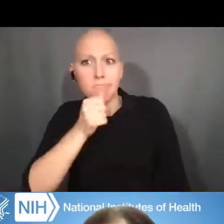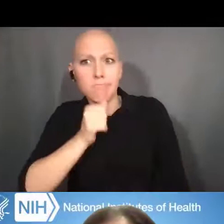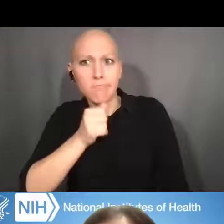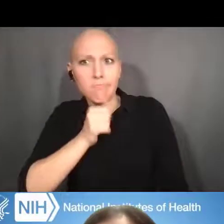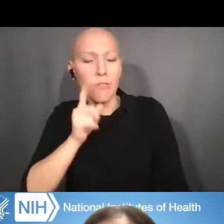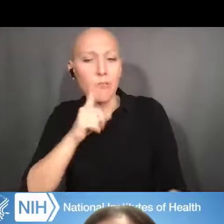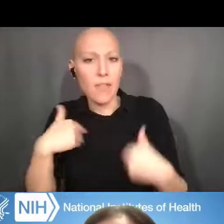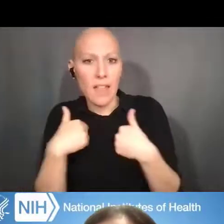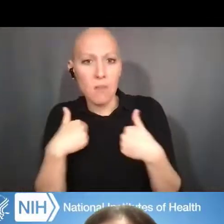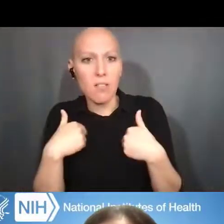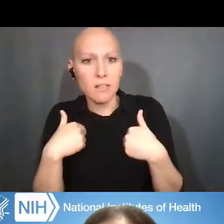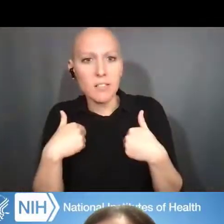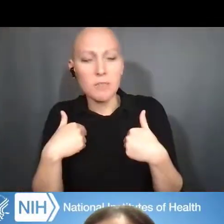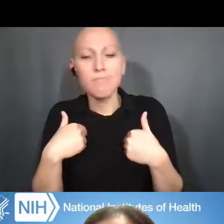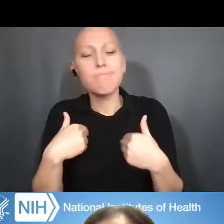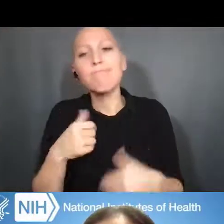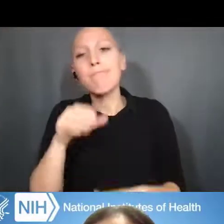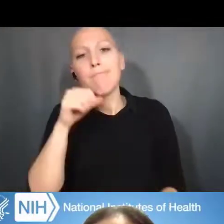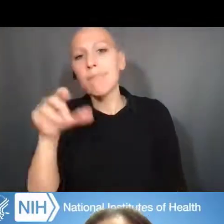written.